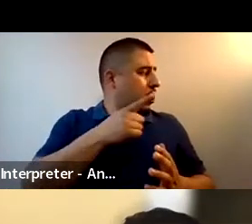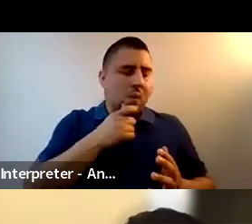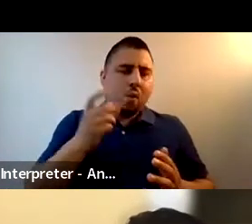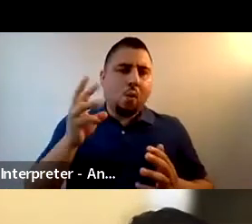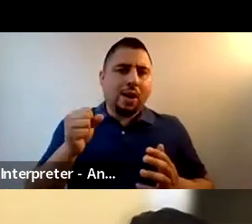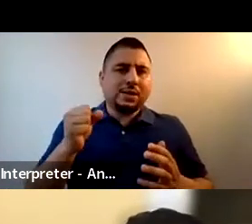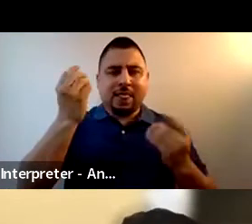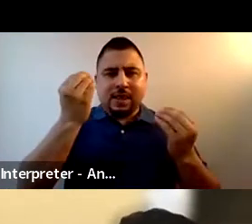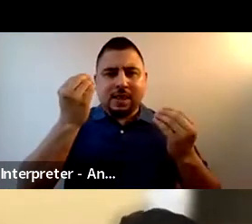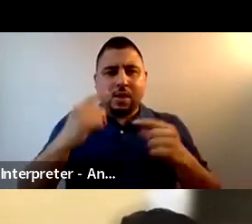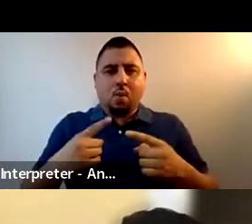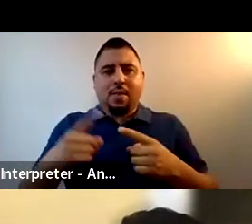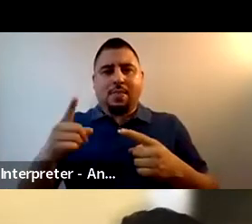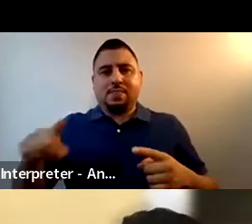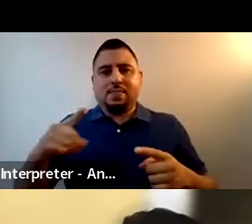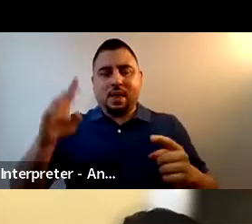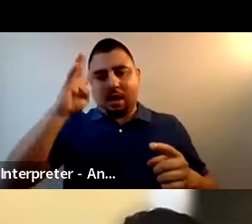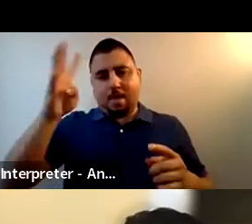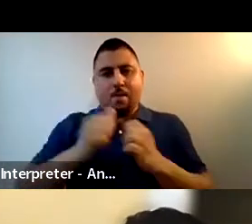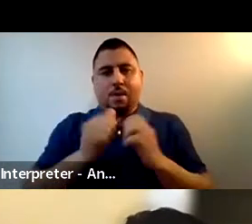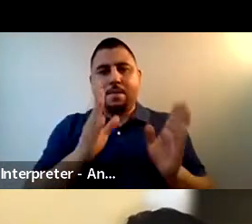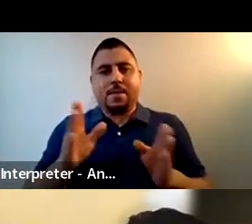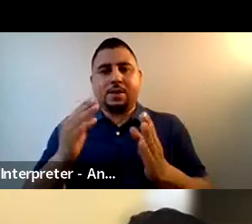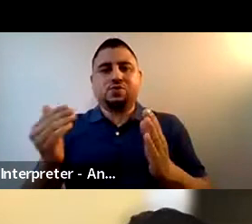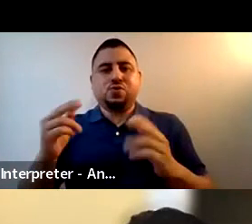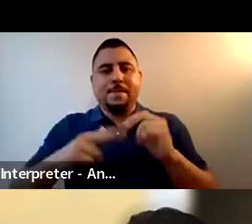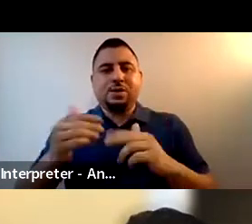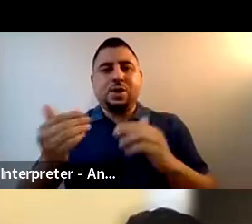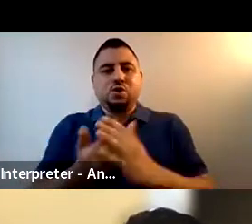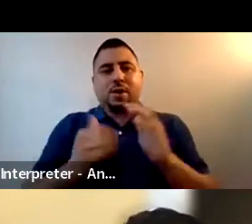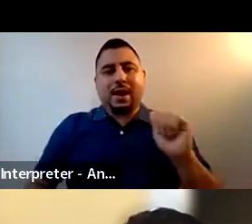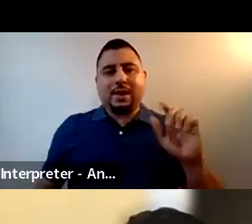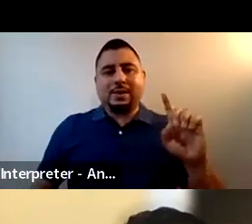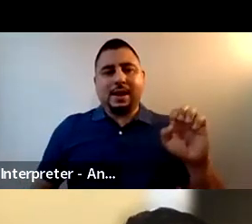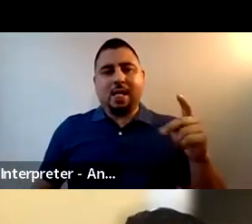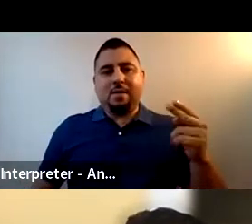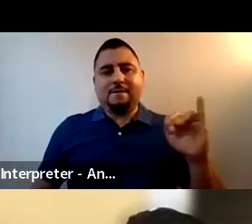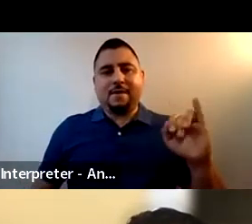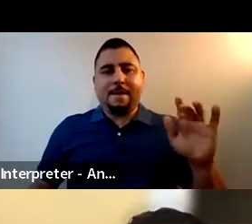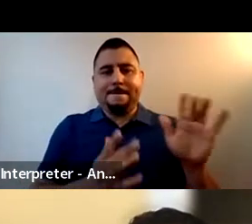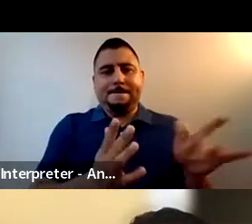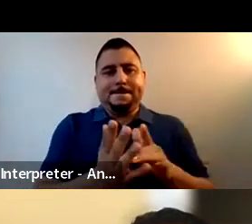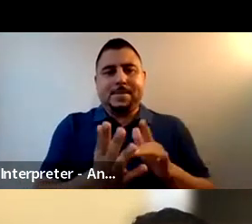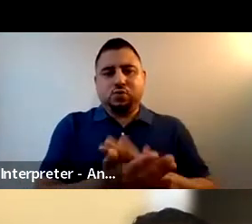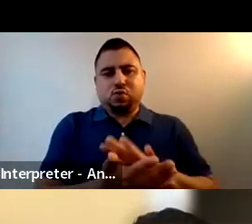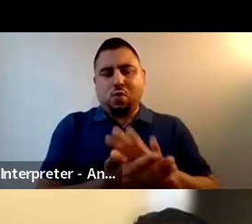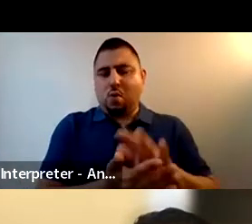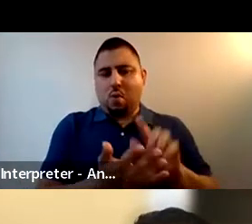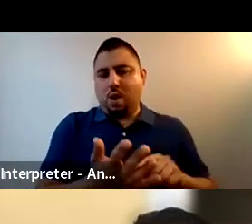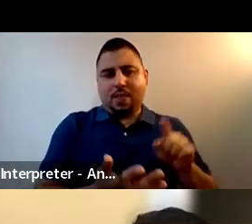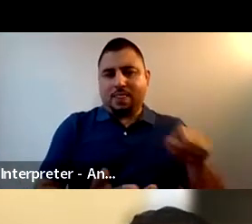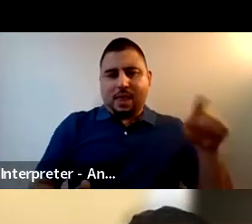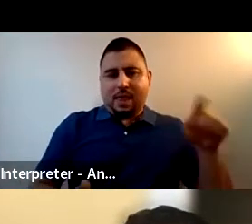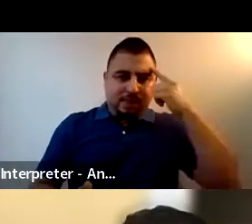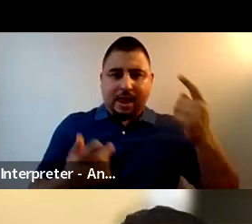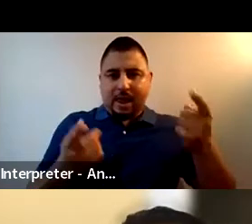what they were thinking when they came up with a plan to build a new Adelphi Middle School? What were they thinking would